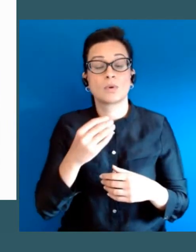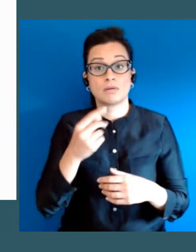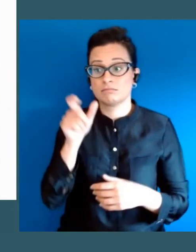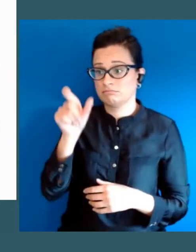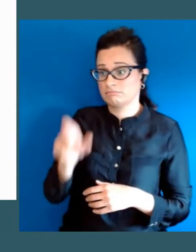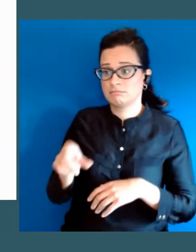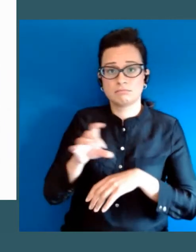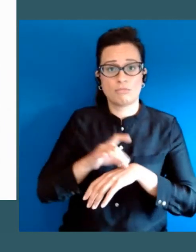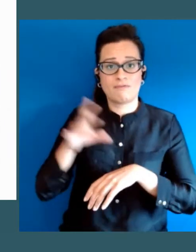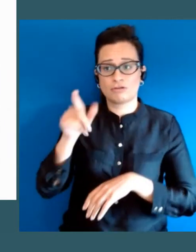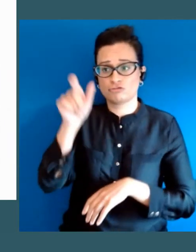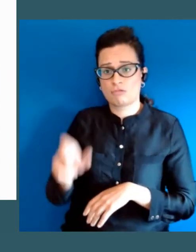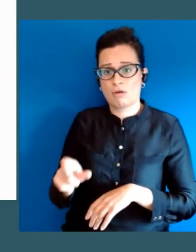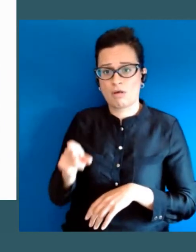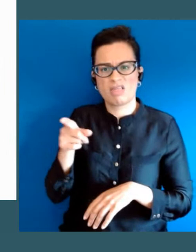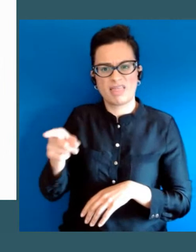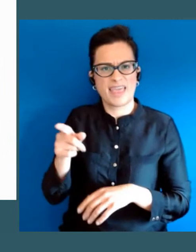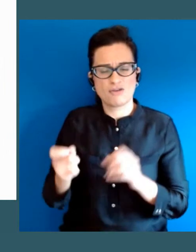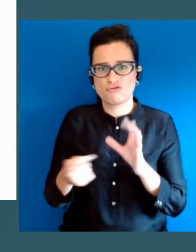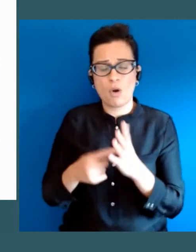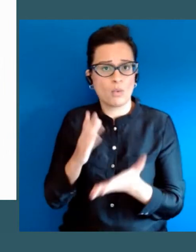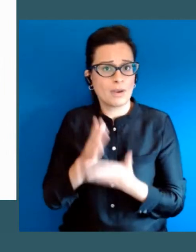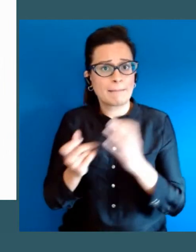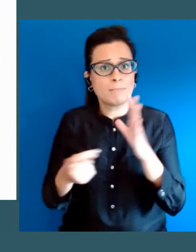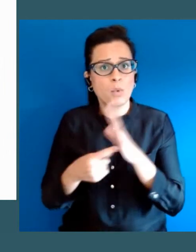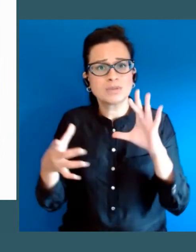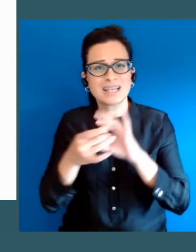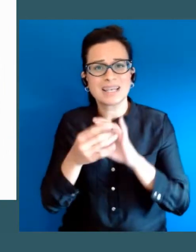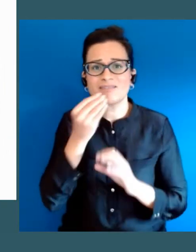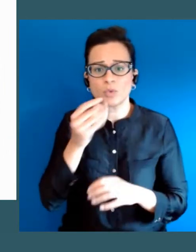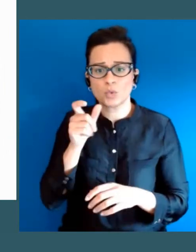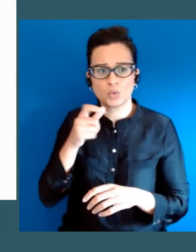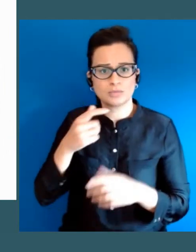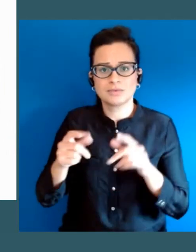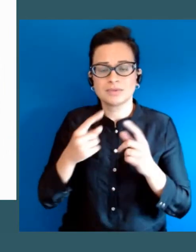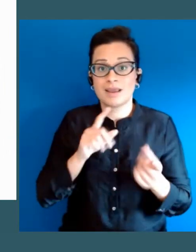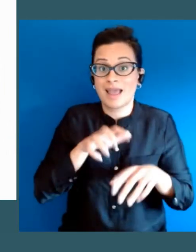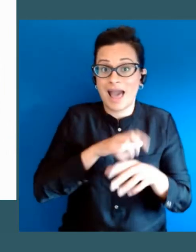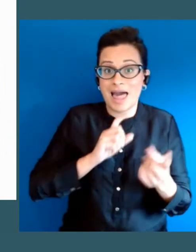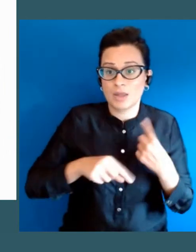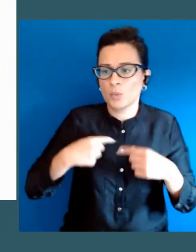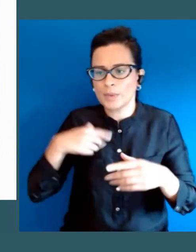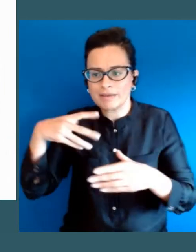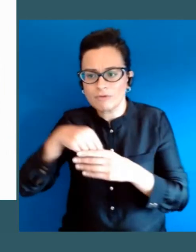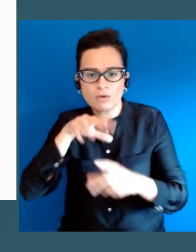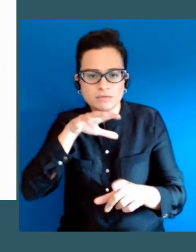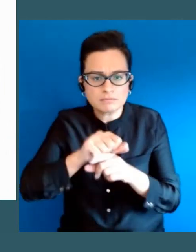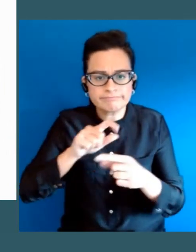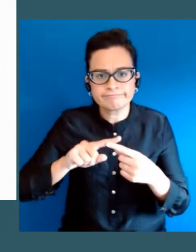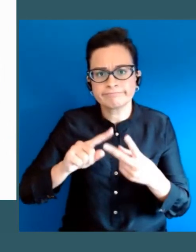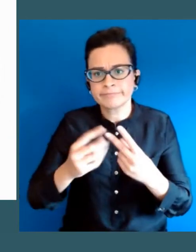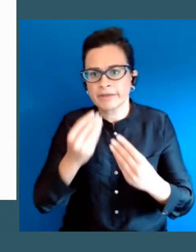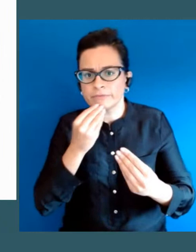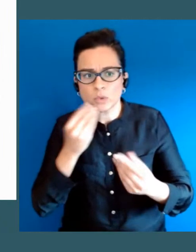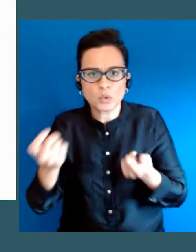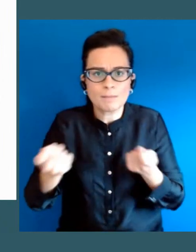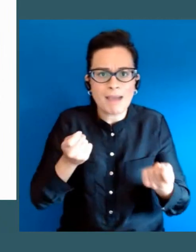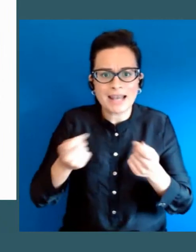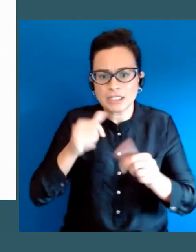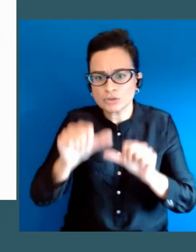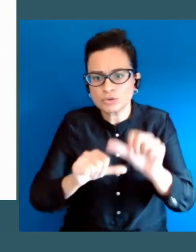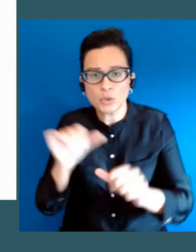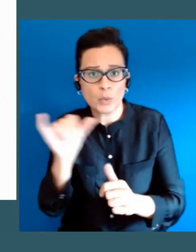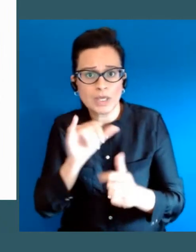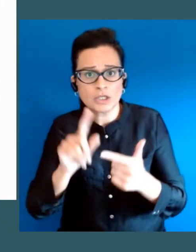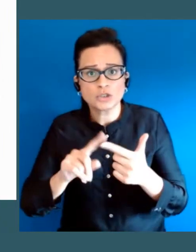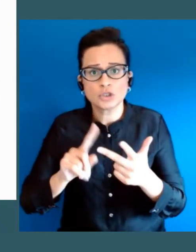is fundamental in food allergy. We're involved in the diagnosis, the nutritional management, the nutritional assessment,